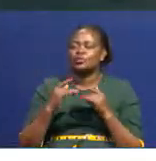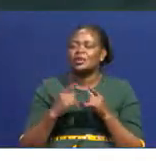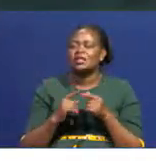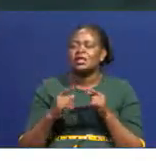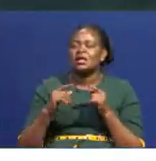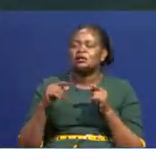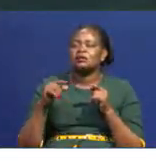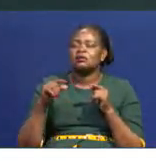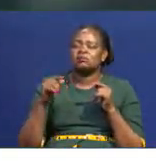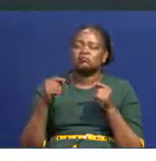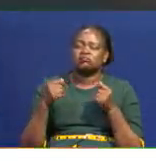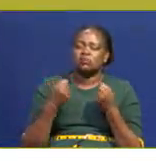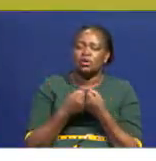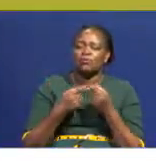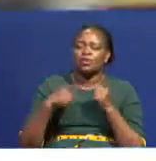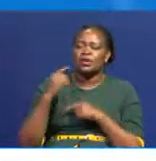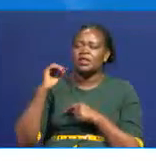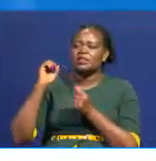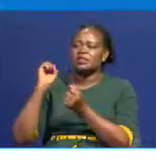winning 13-0.